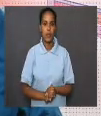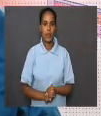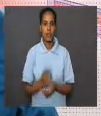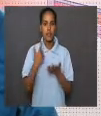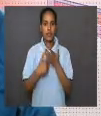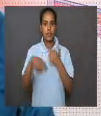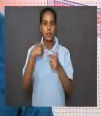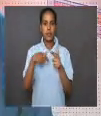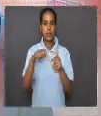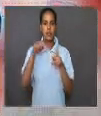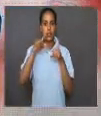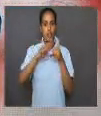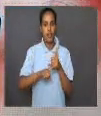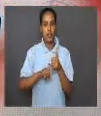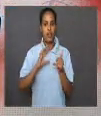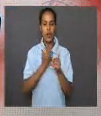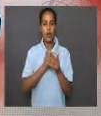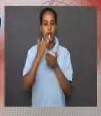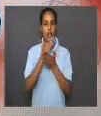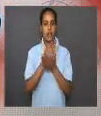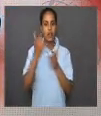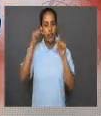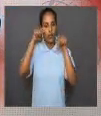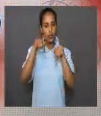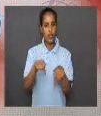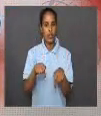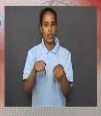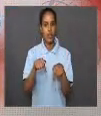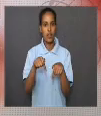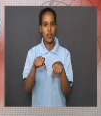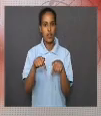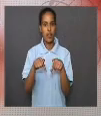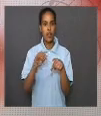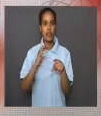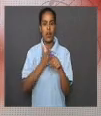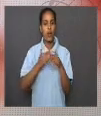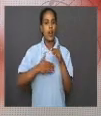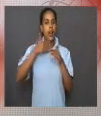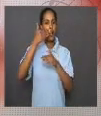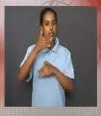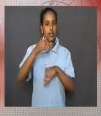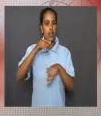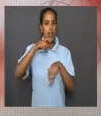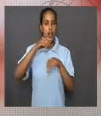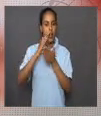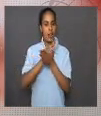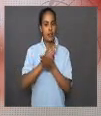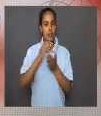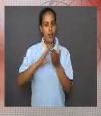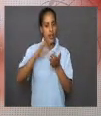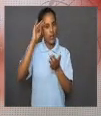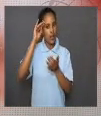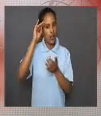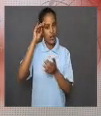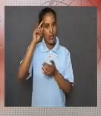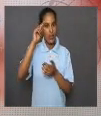is positive. This brings us to the end of our lesson for today. In our next